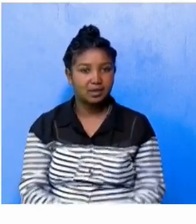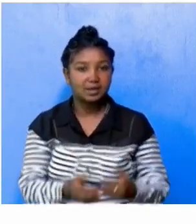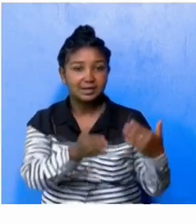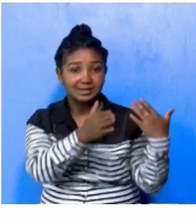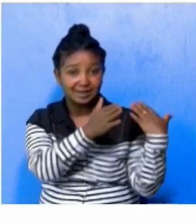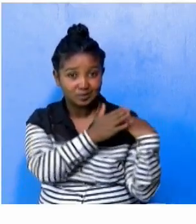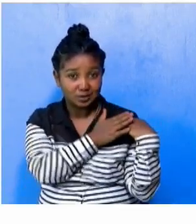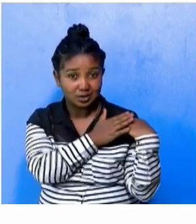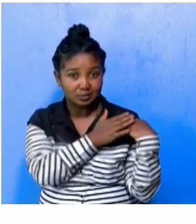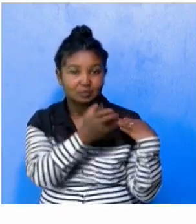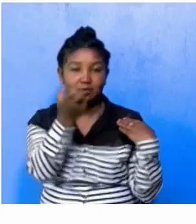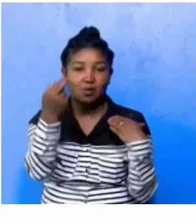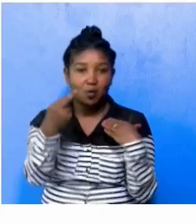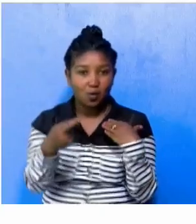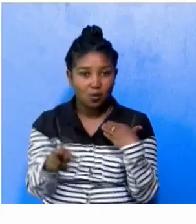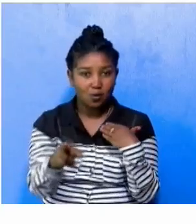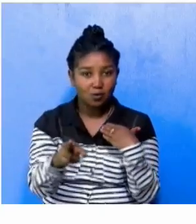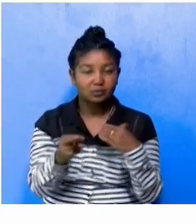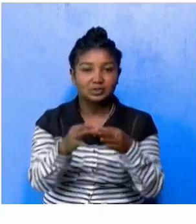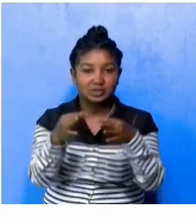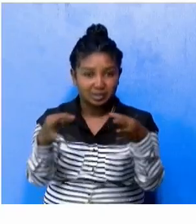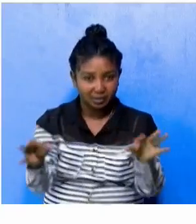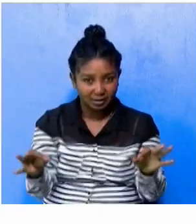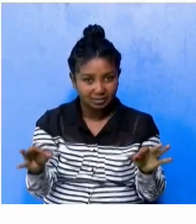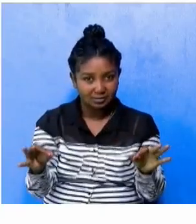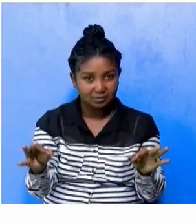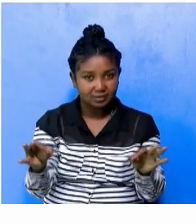Subject of the sentence